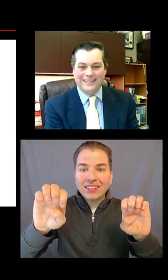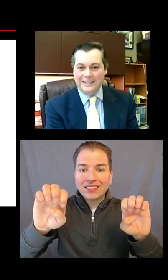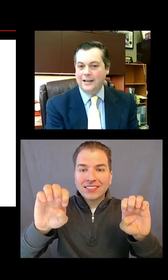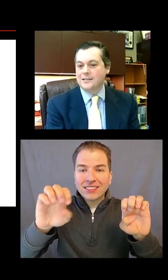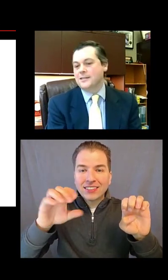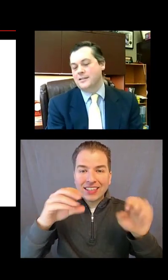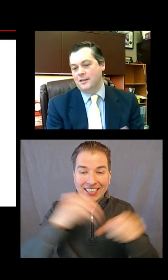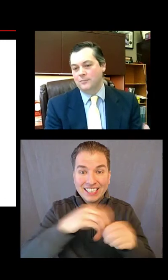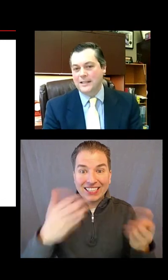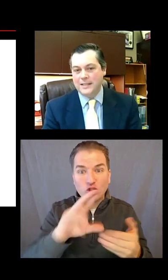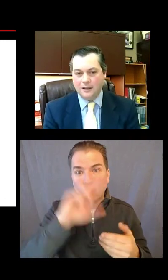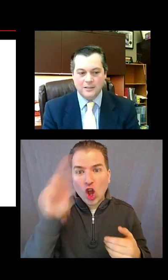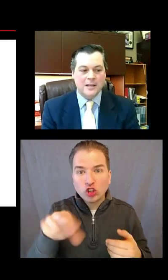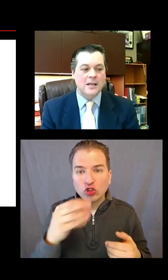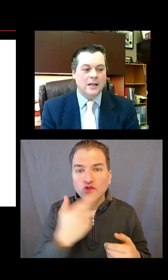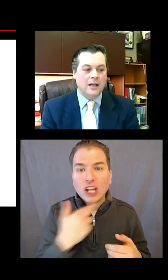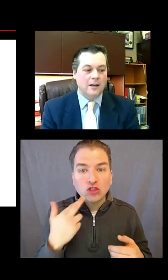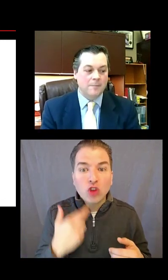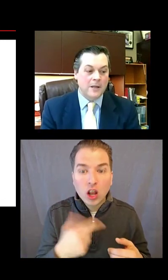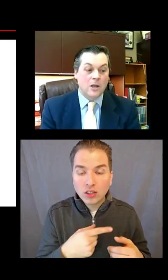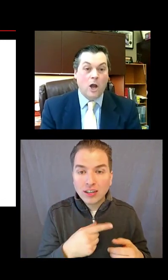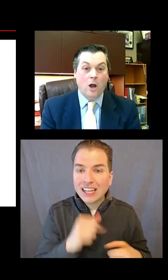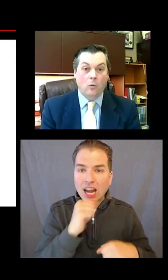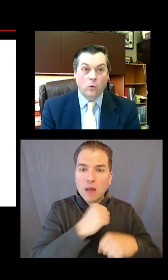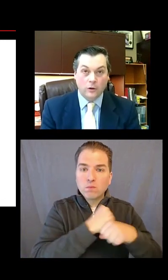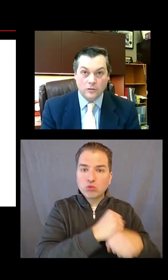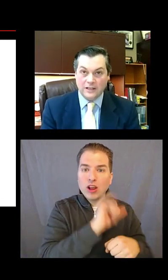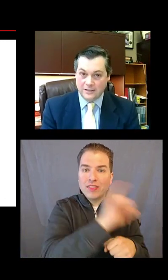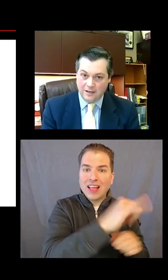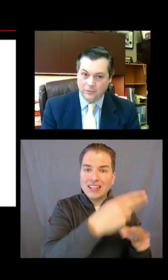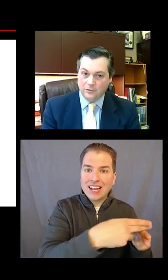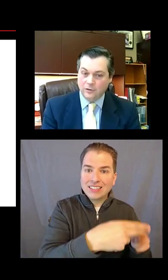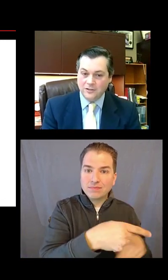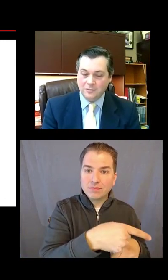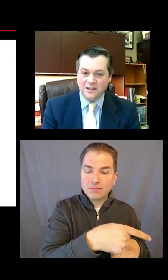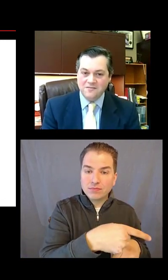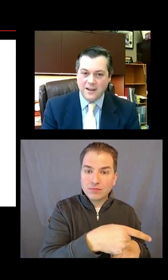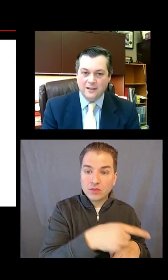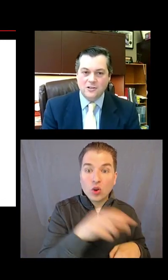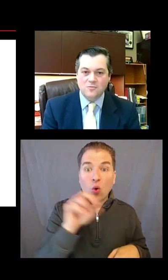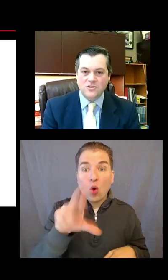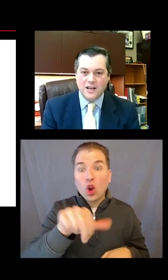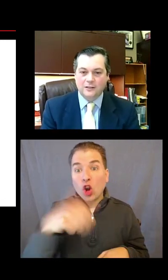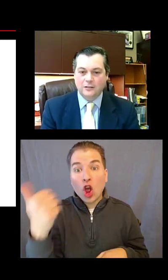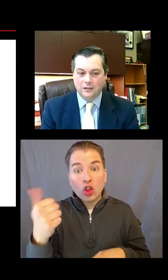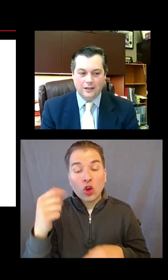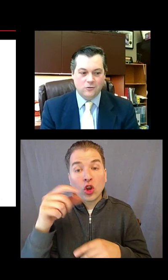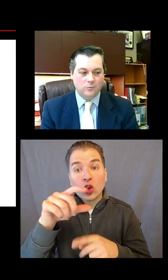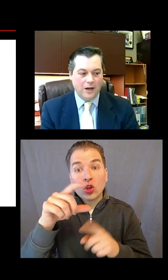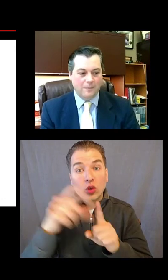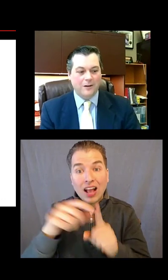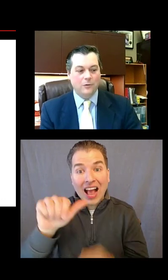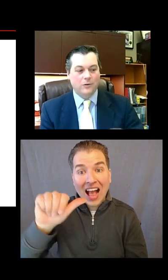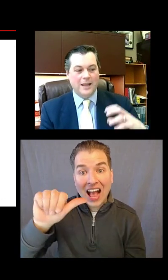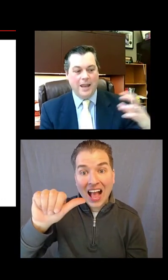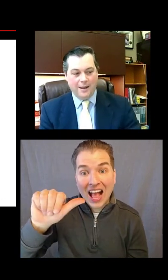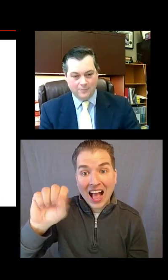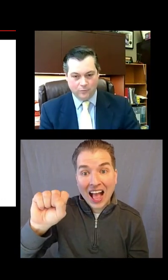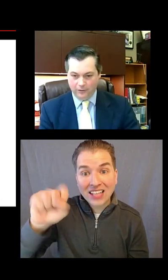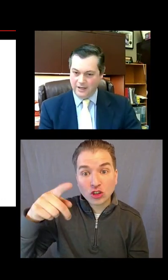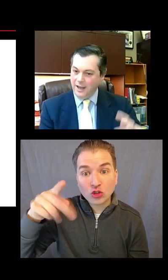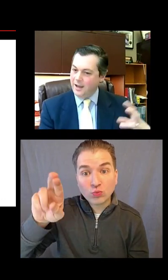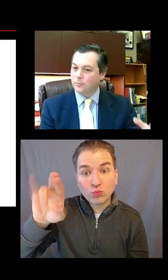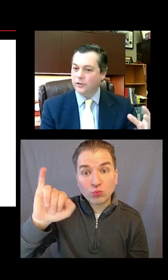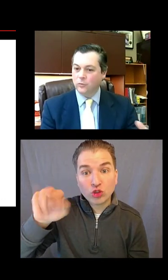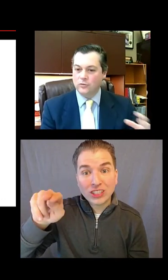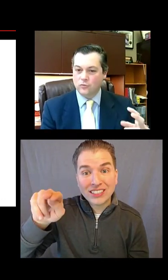use of Kleenex someplace else. A worse example of somebody failing to protect their intellectual property was